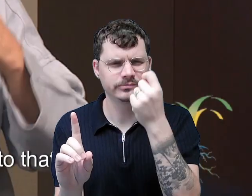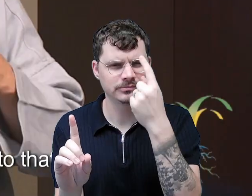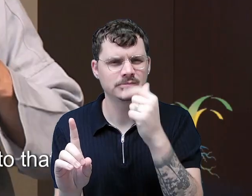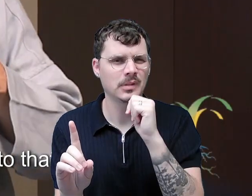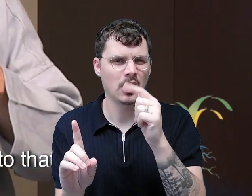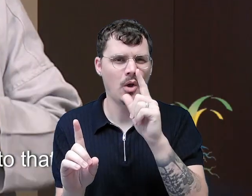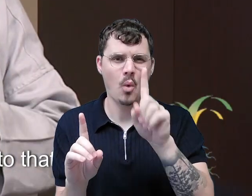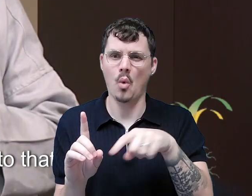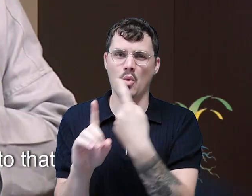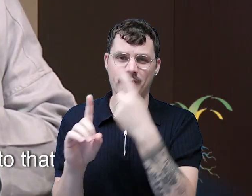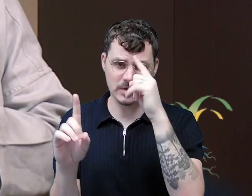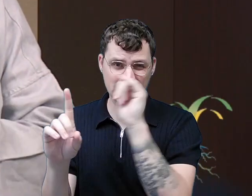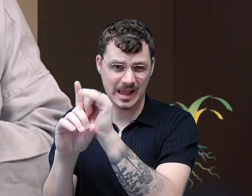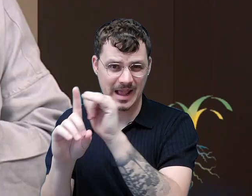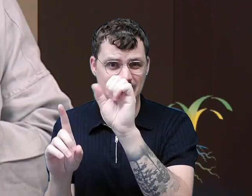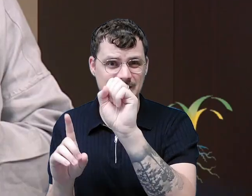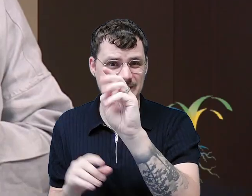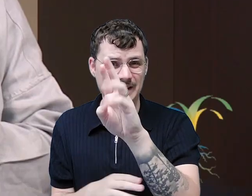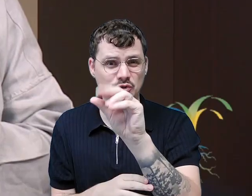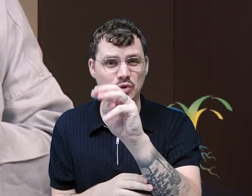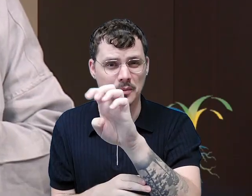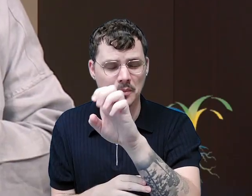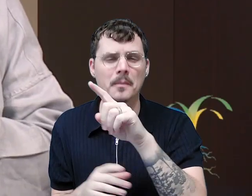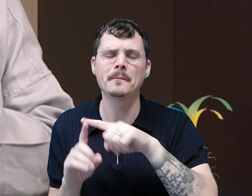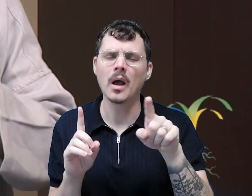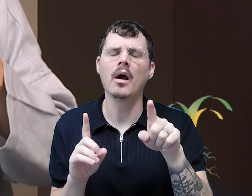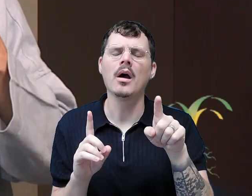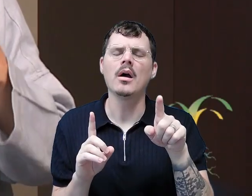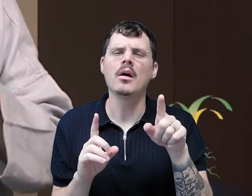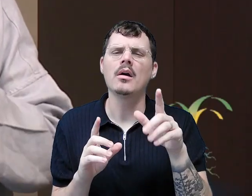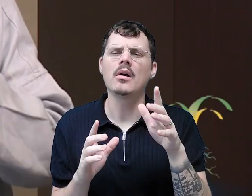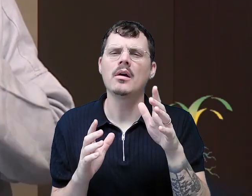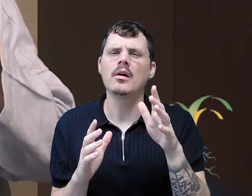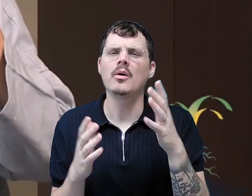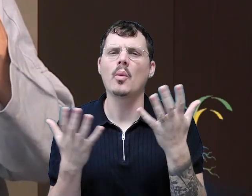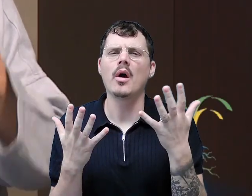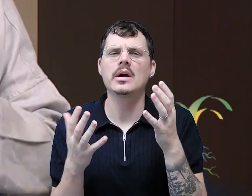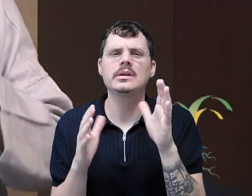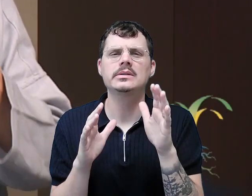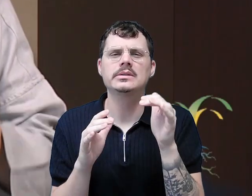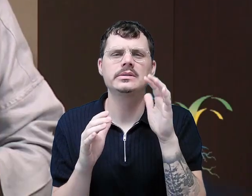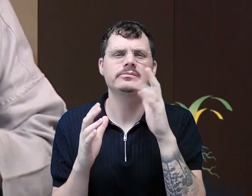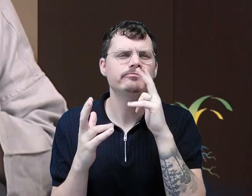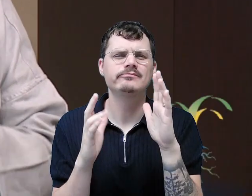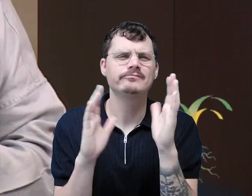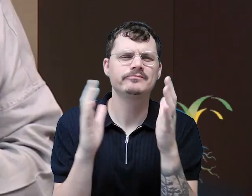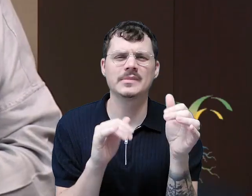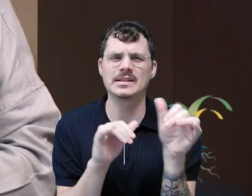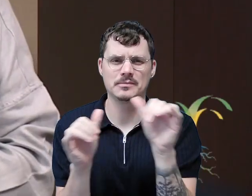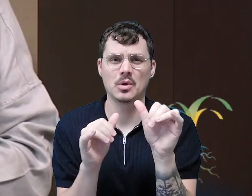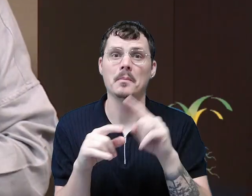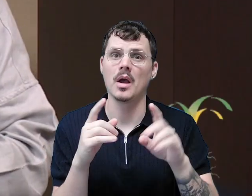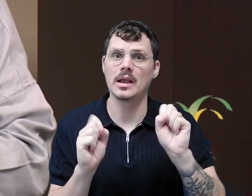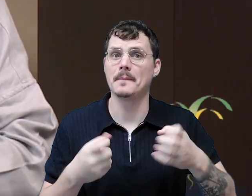points that are not only particular to that syndrome, but particular other similar